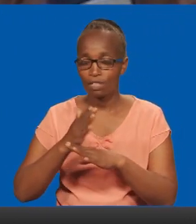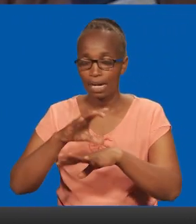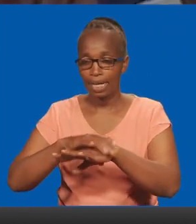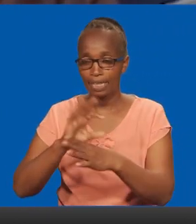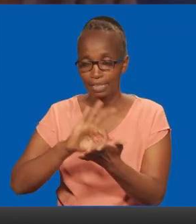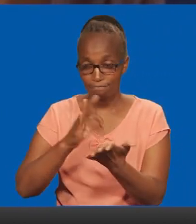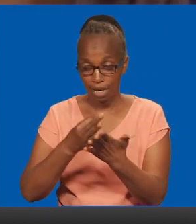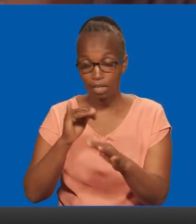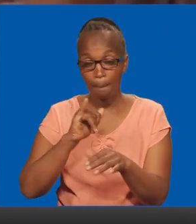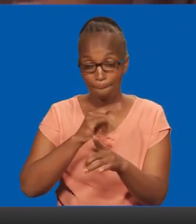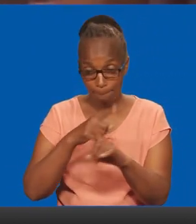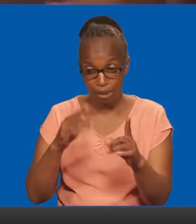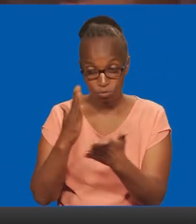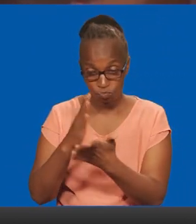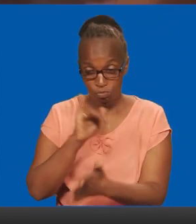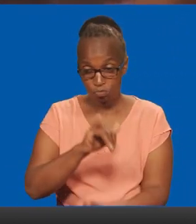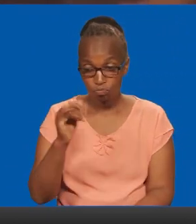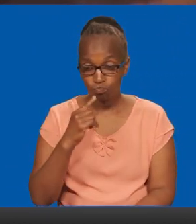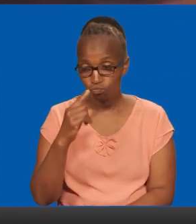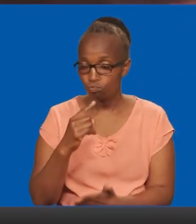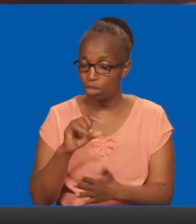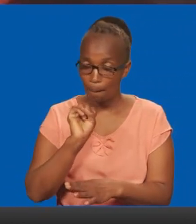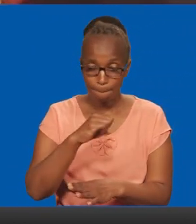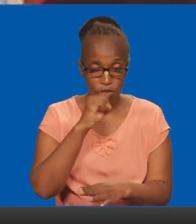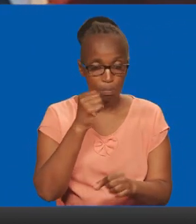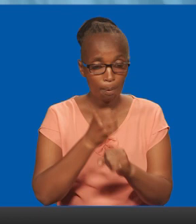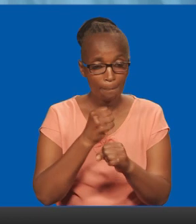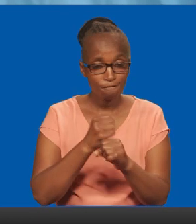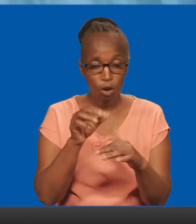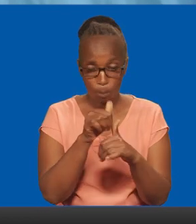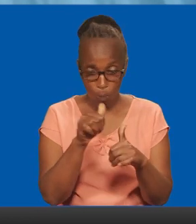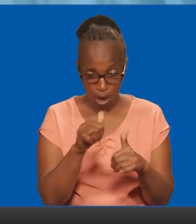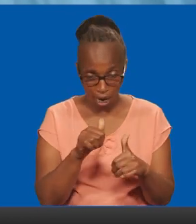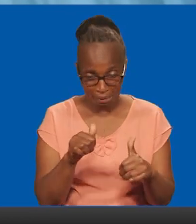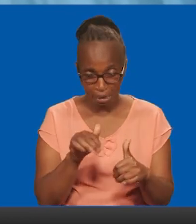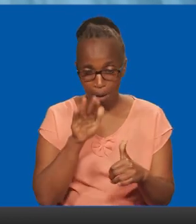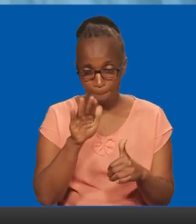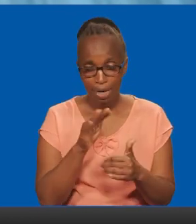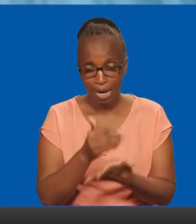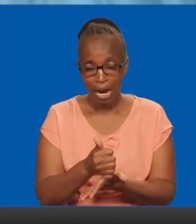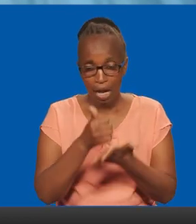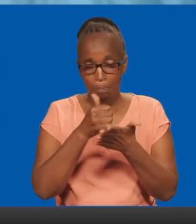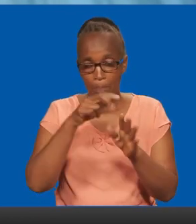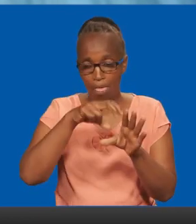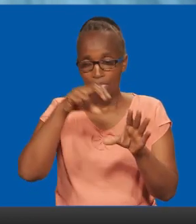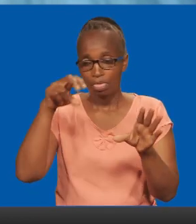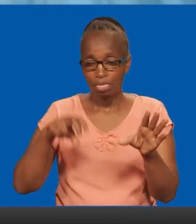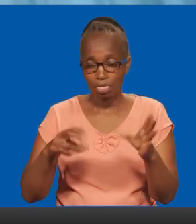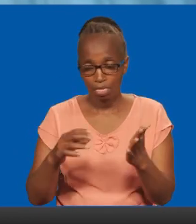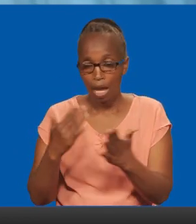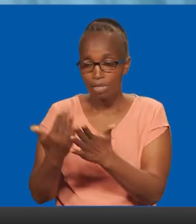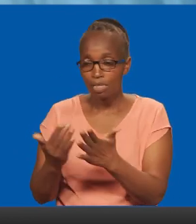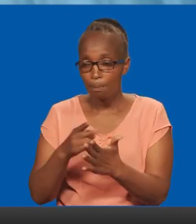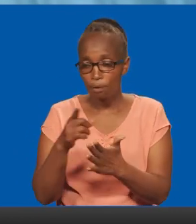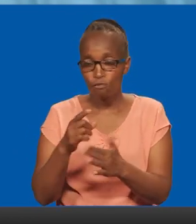ilani ikiwa kuwa watakaofanya vibaya watatolewa katika ufadhili huo. Question has been done. Many of you are doing